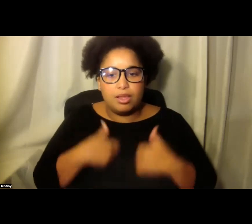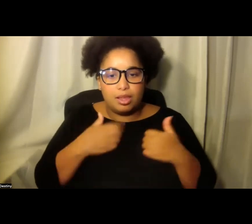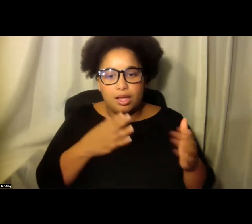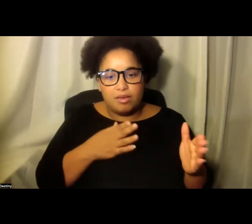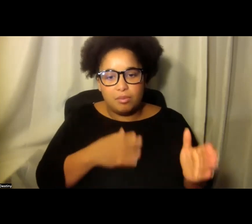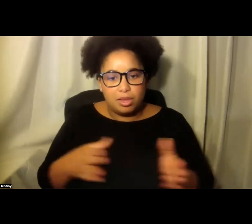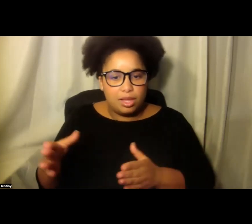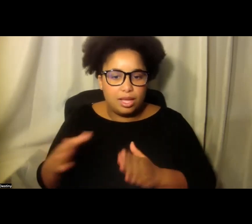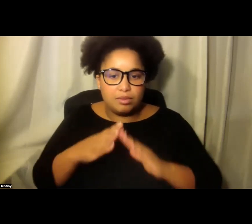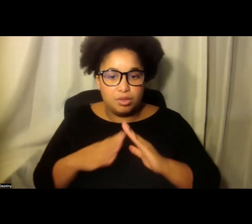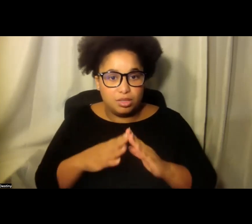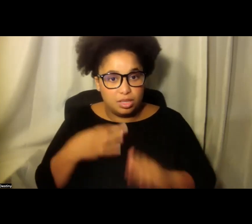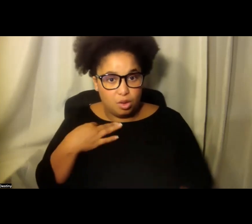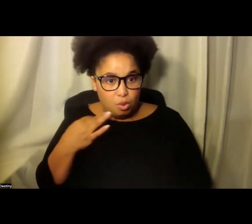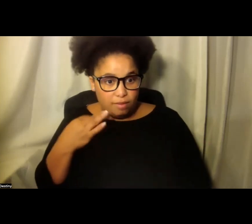qualify?